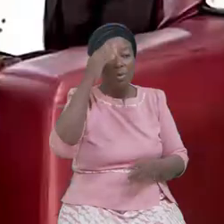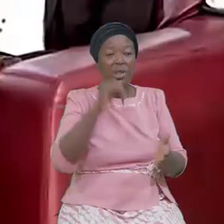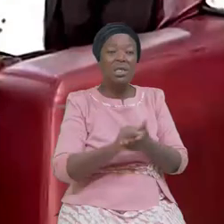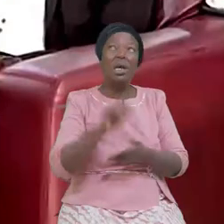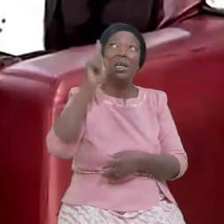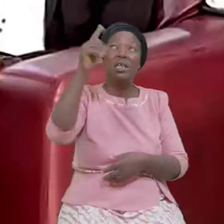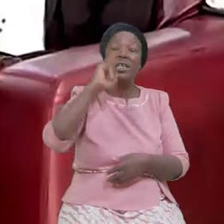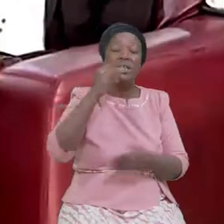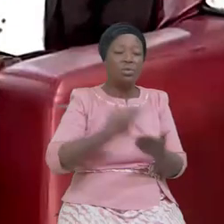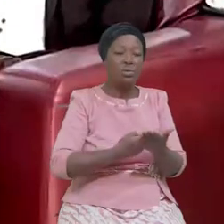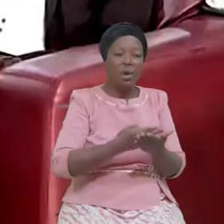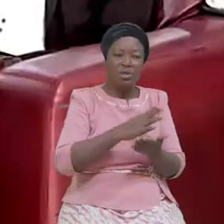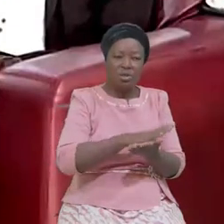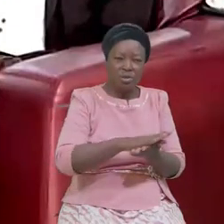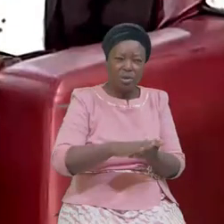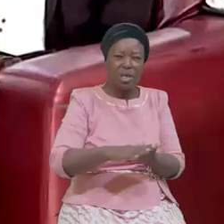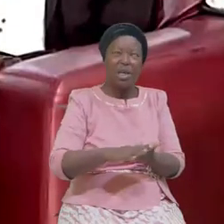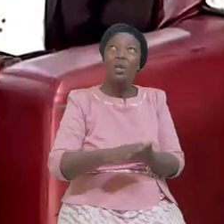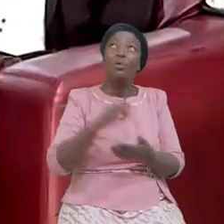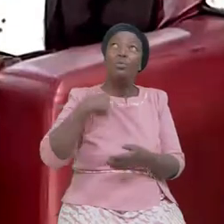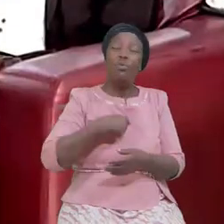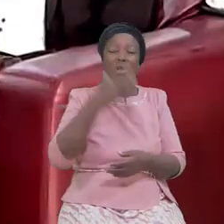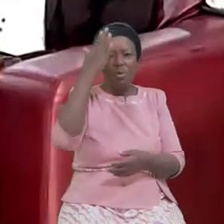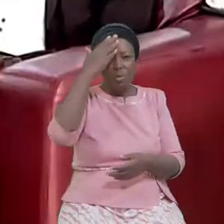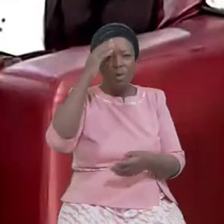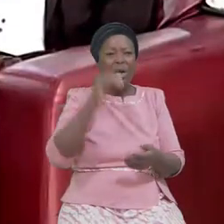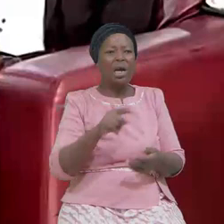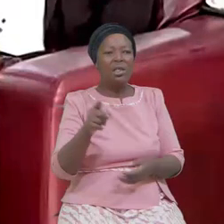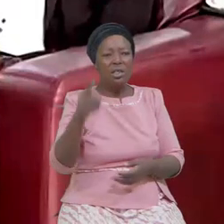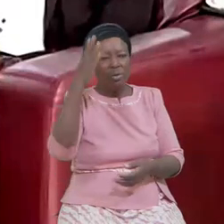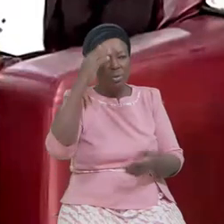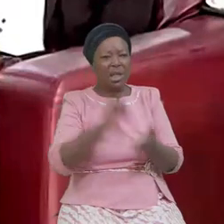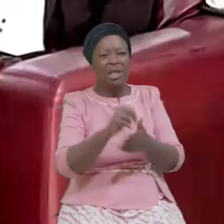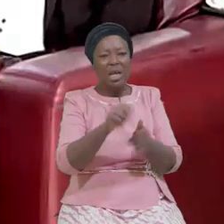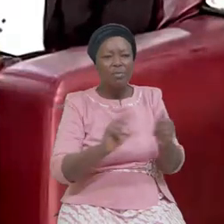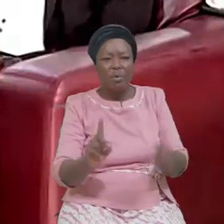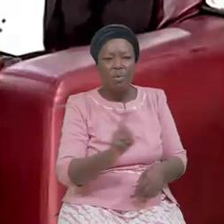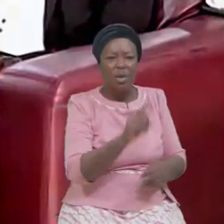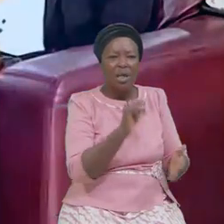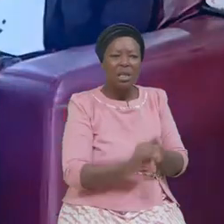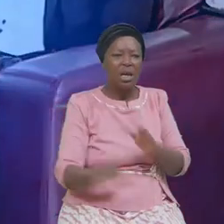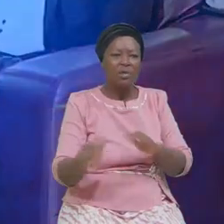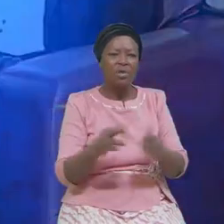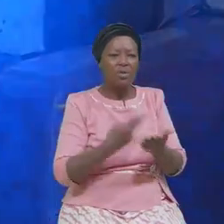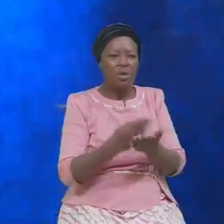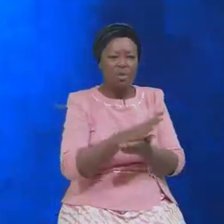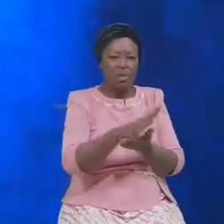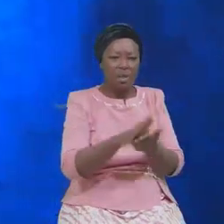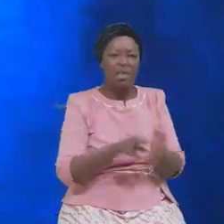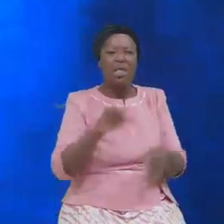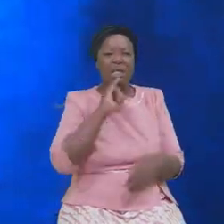is righteous, we know, ye know that everyone that doeth righteousness